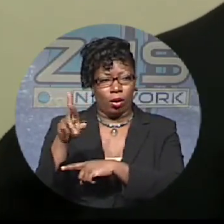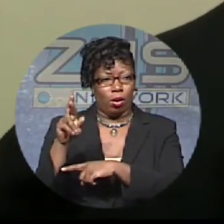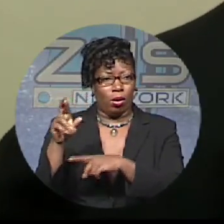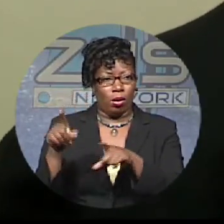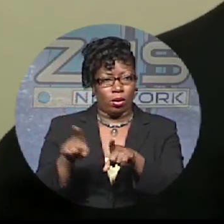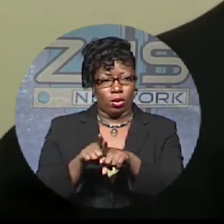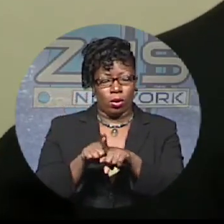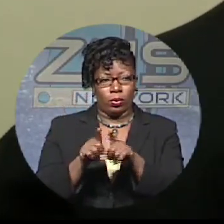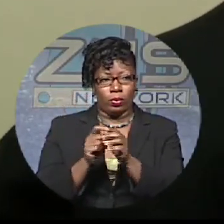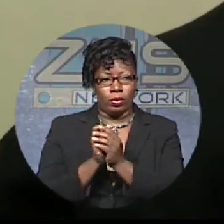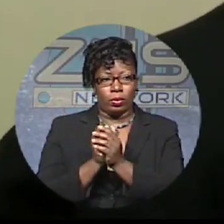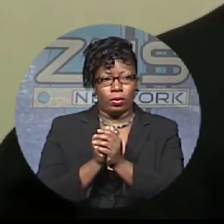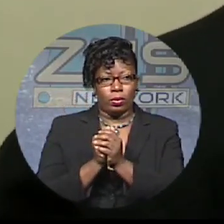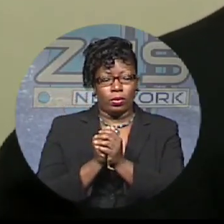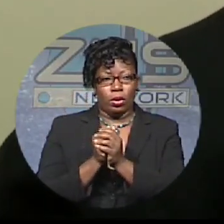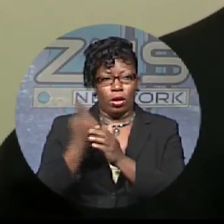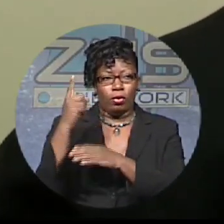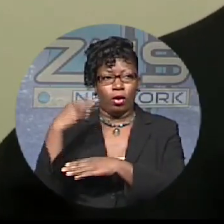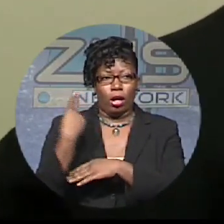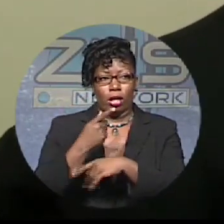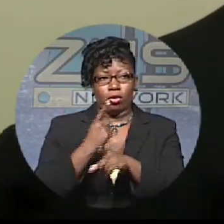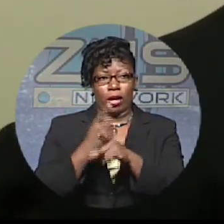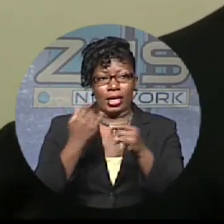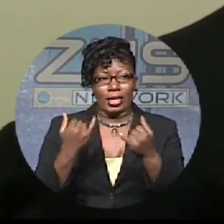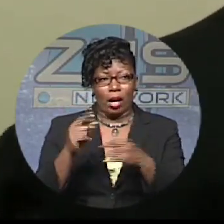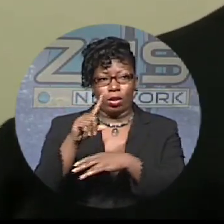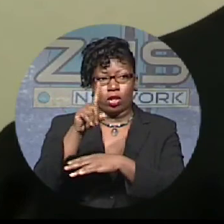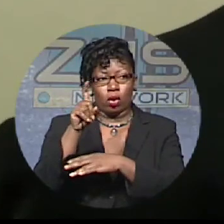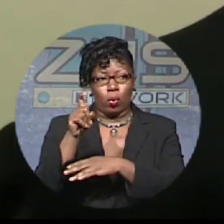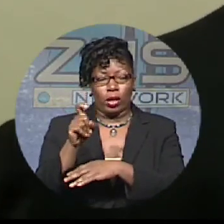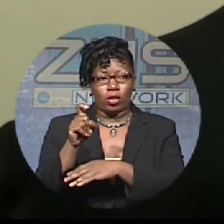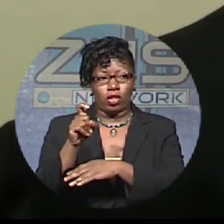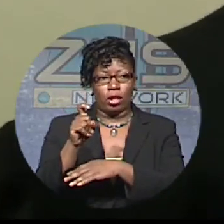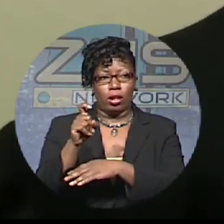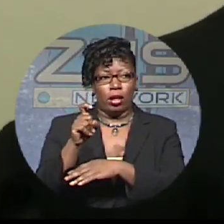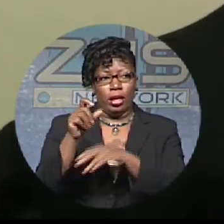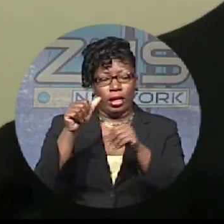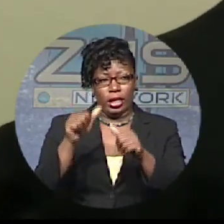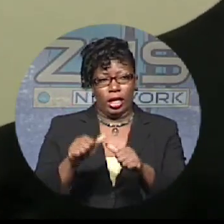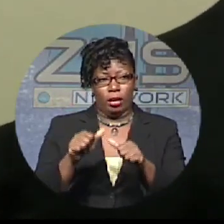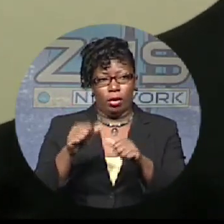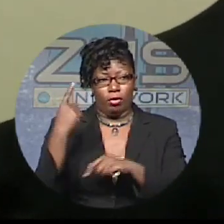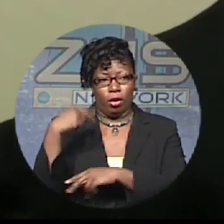But for us right now, it's a question of our being able to